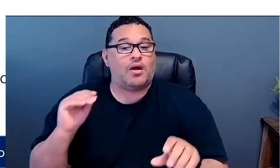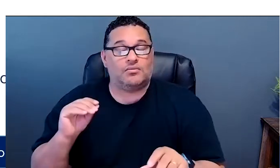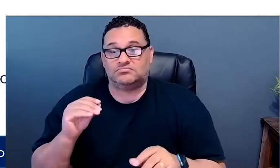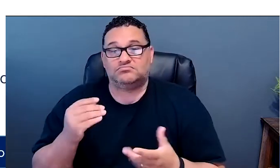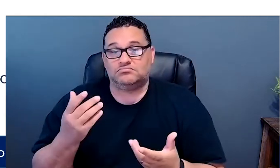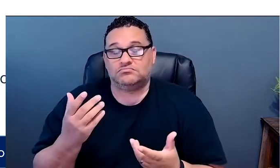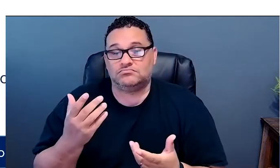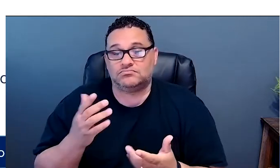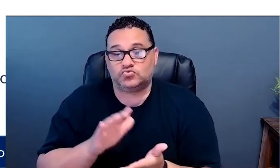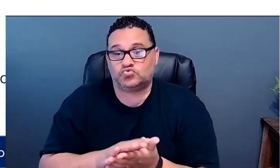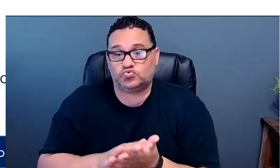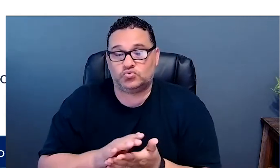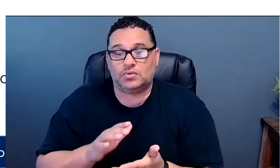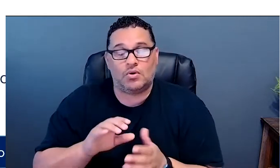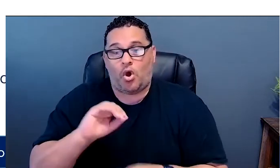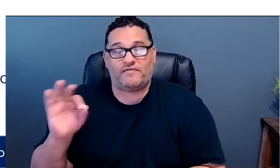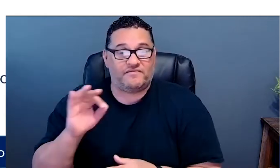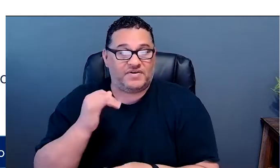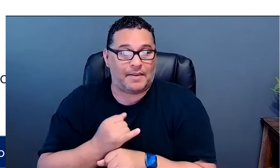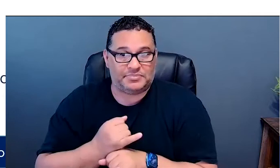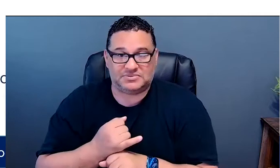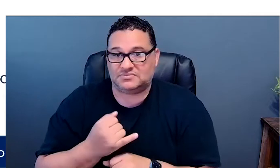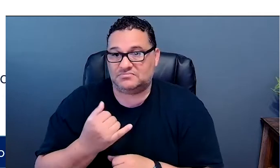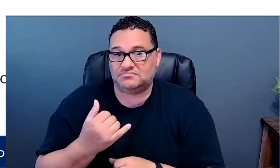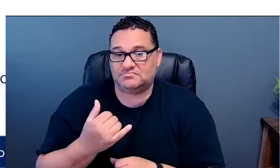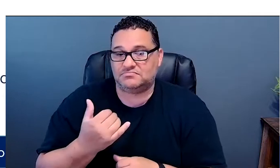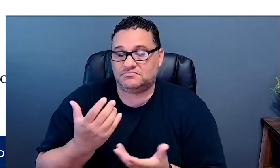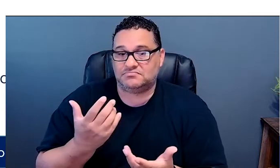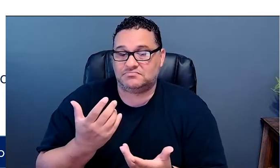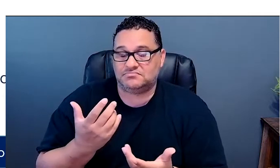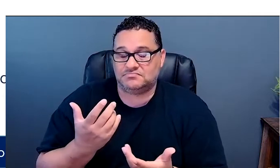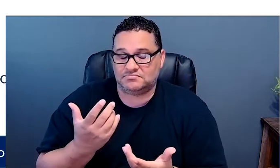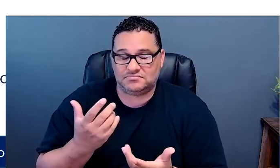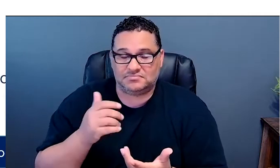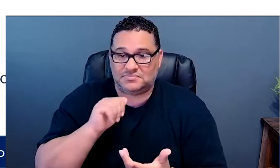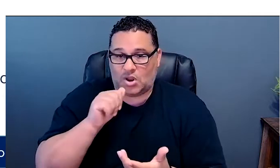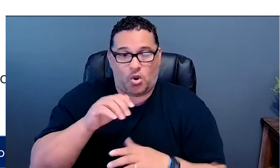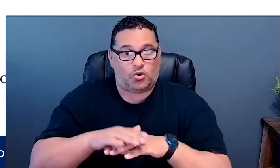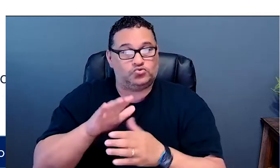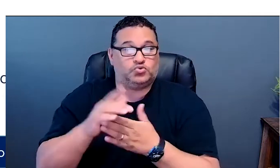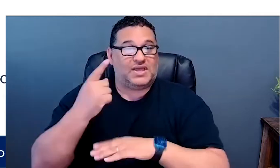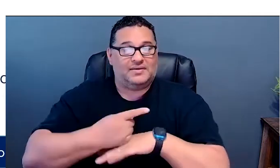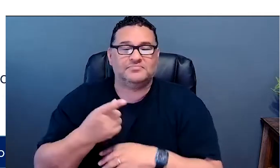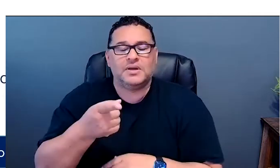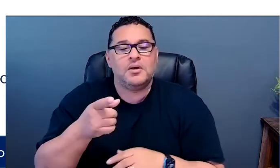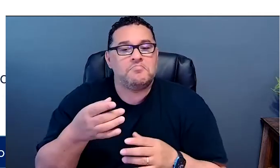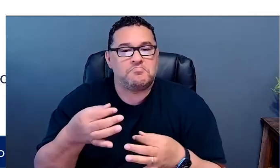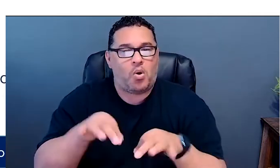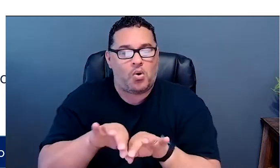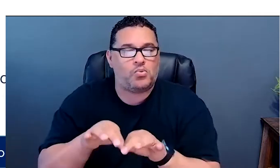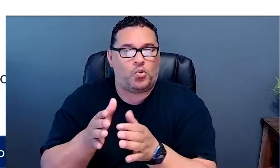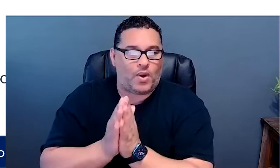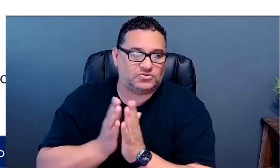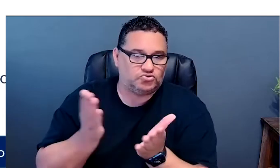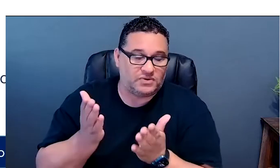somewhere. And you just have to request the services, and students can